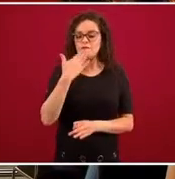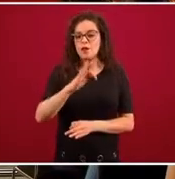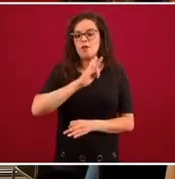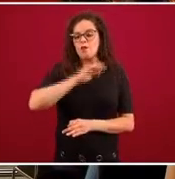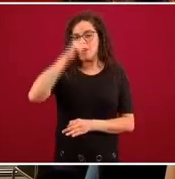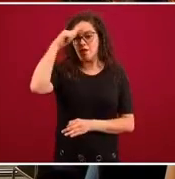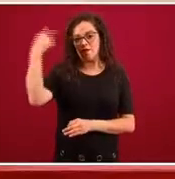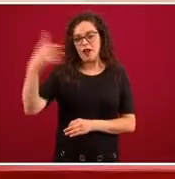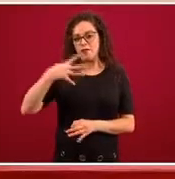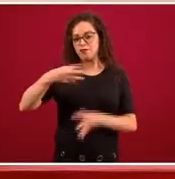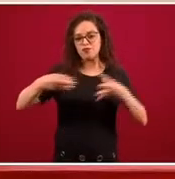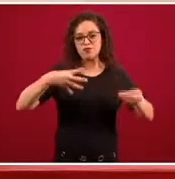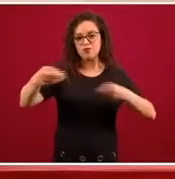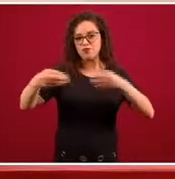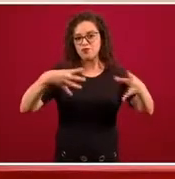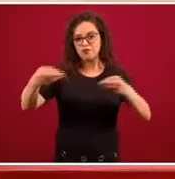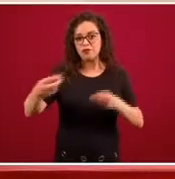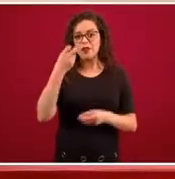be